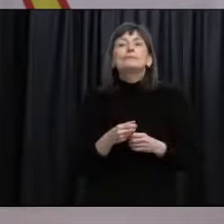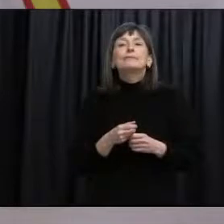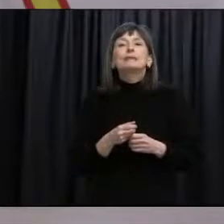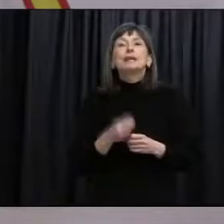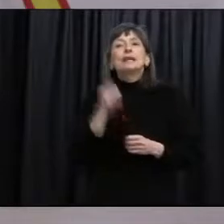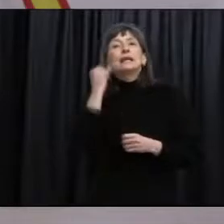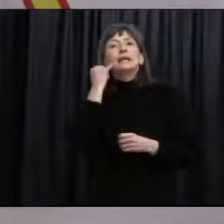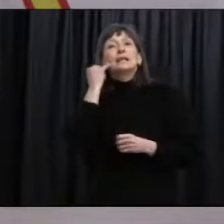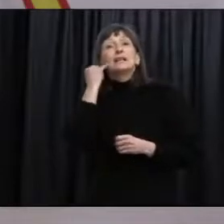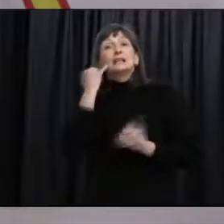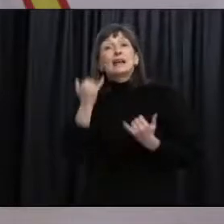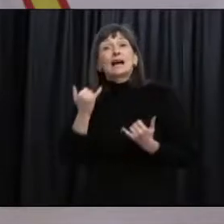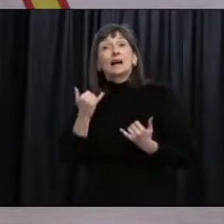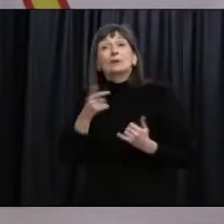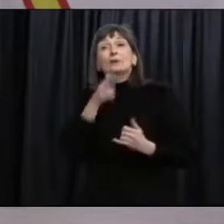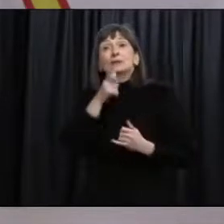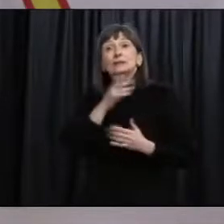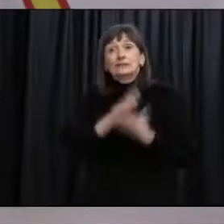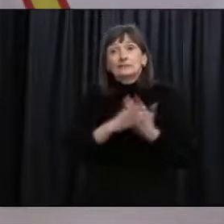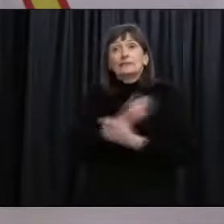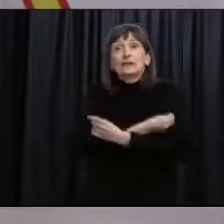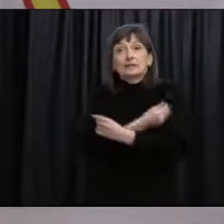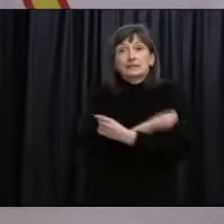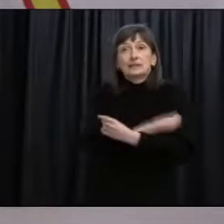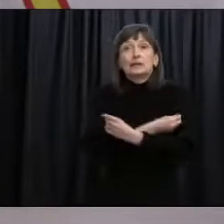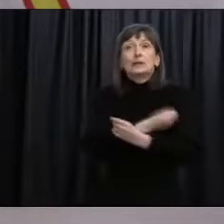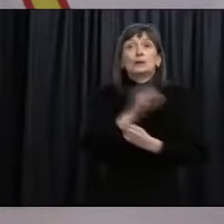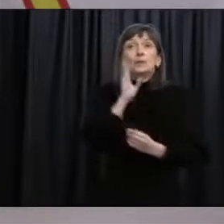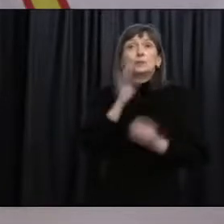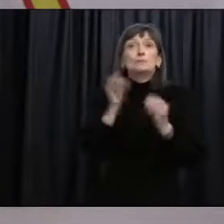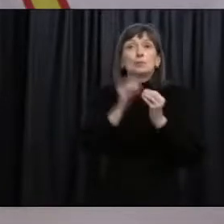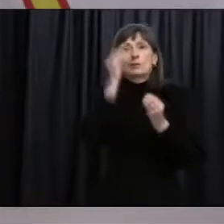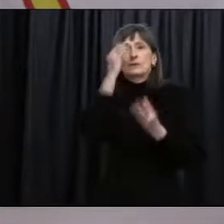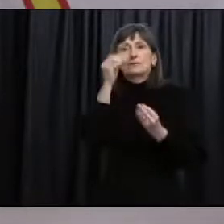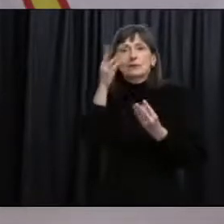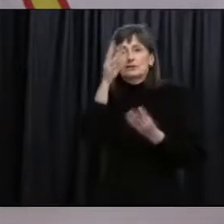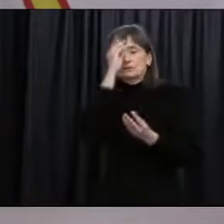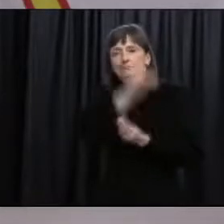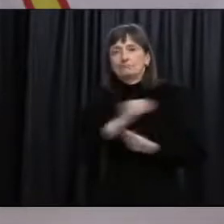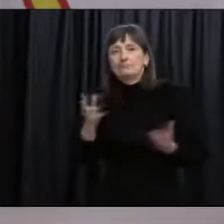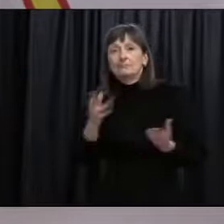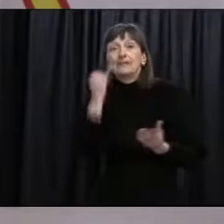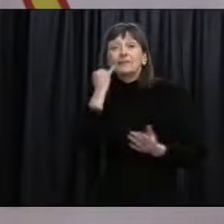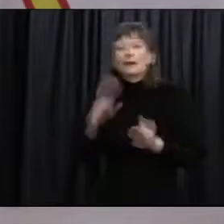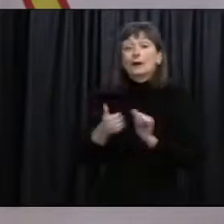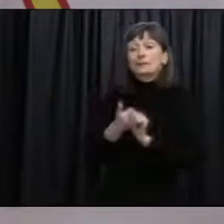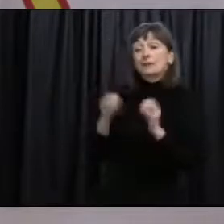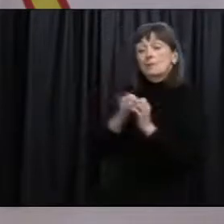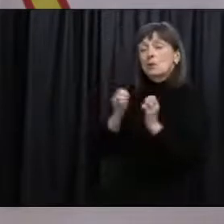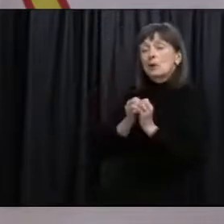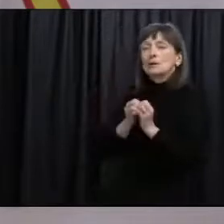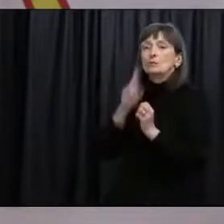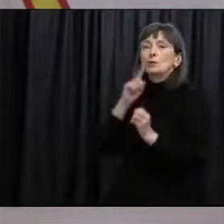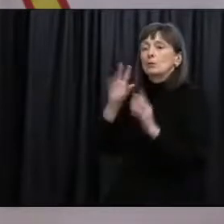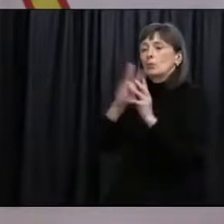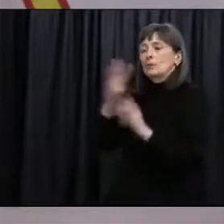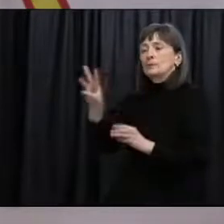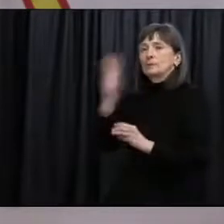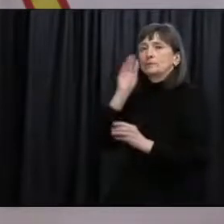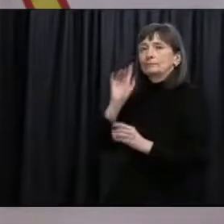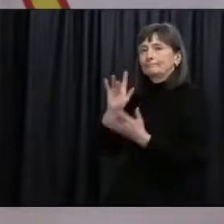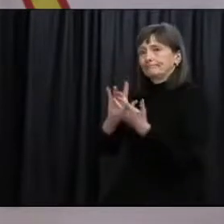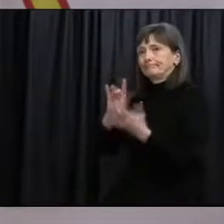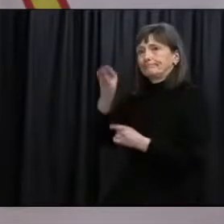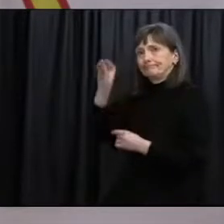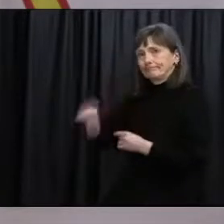their organizations. This will be posted on our website as well. A follow-up letter from the regional health authorities